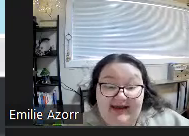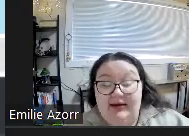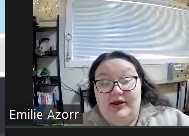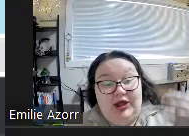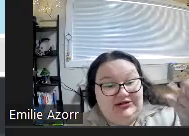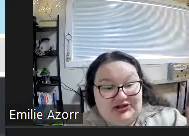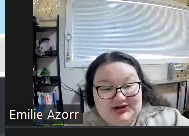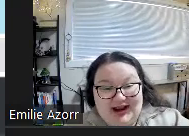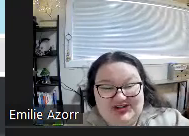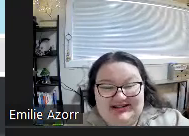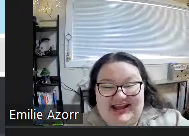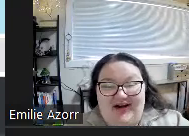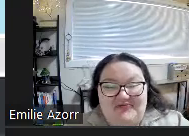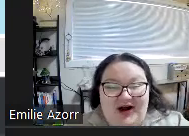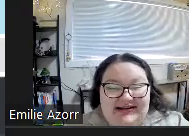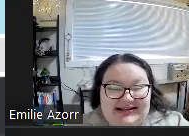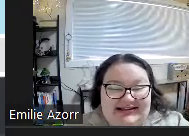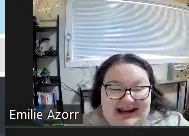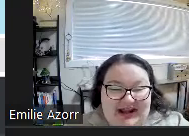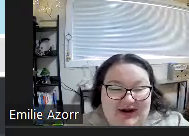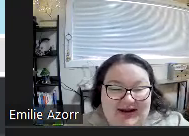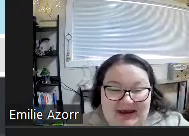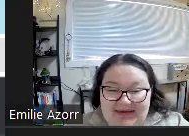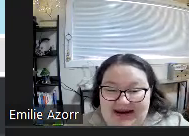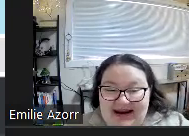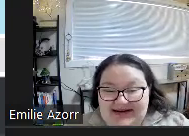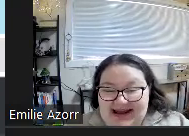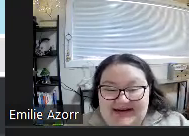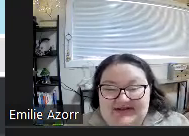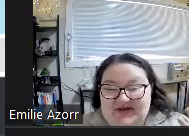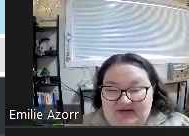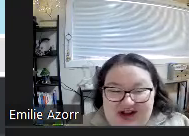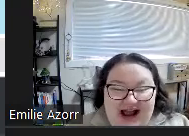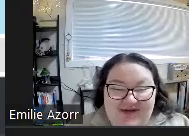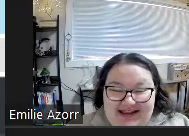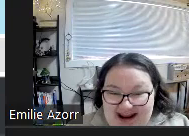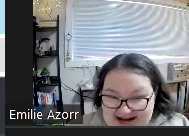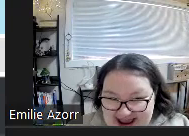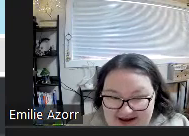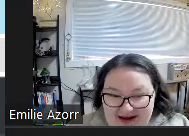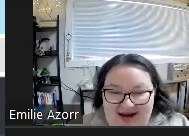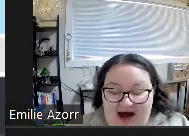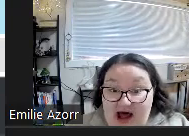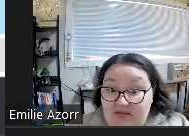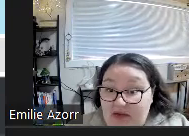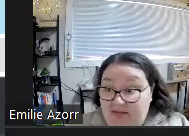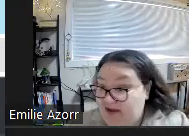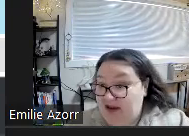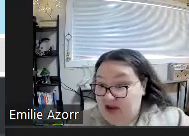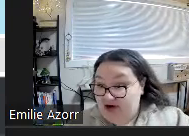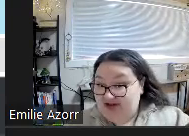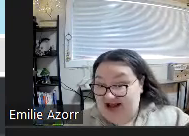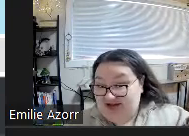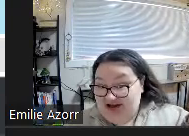questions like, does your agency have a policy stating your commitment and intent to comply with the ADA?